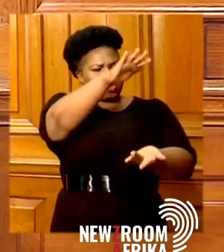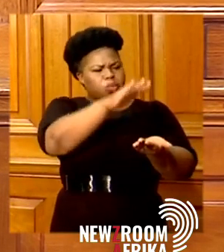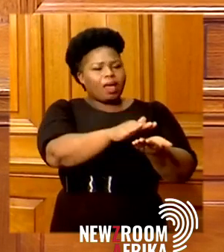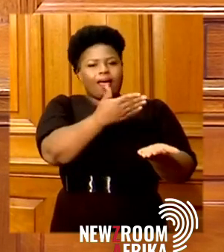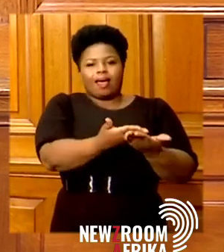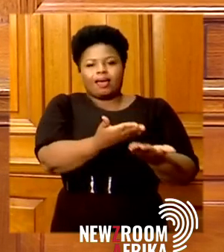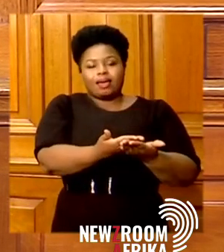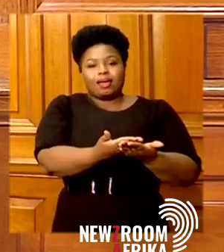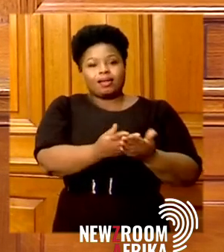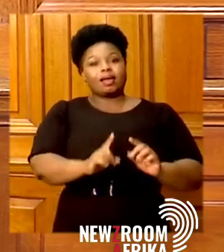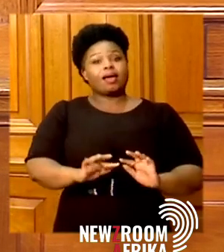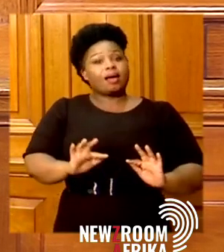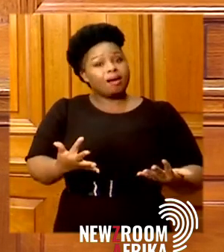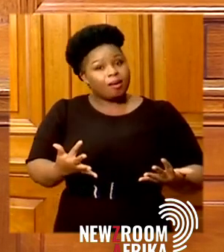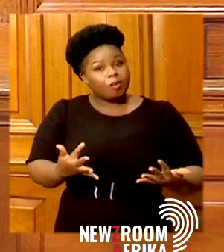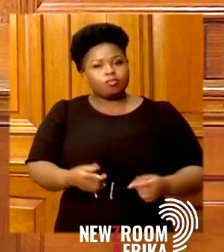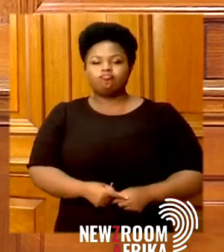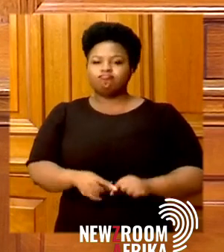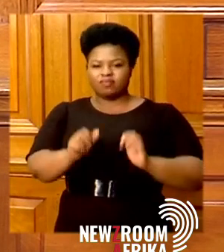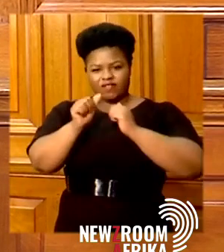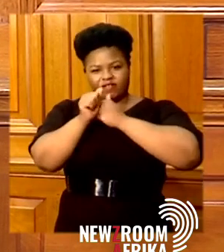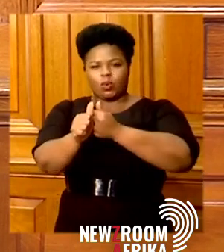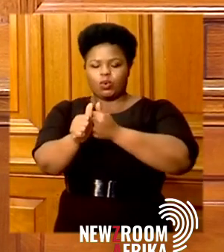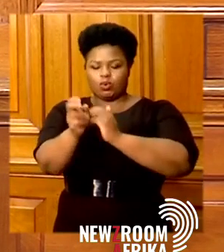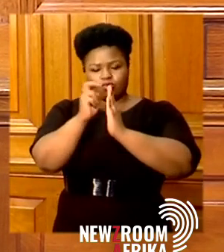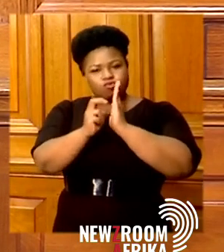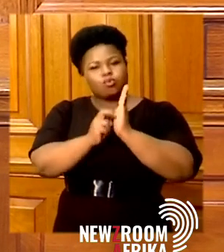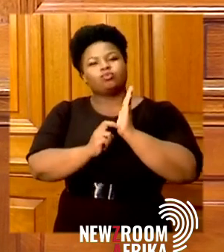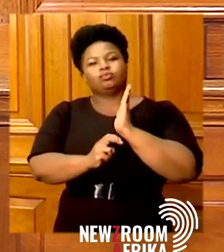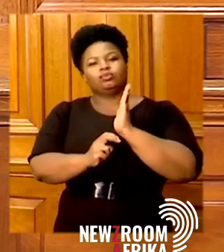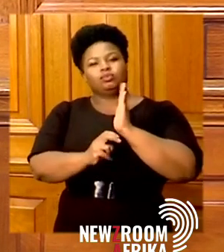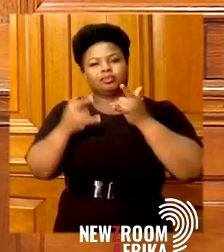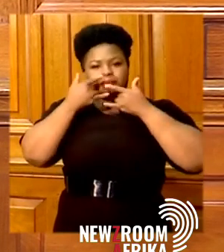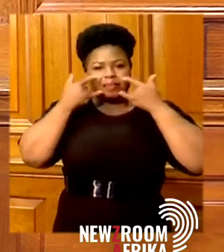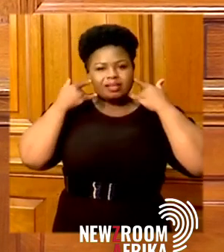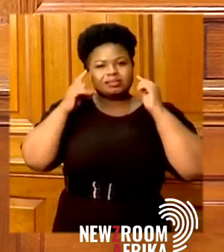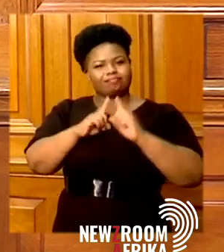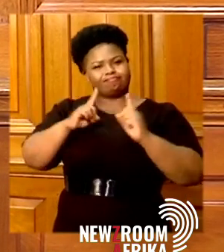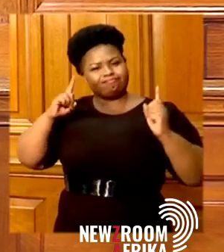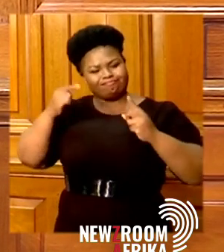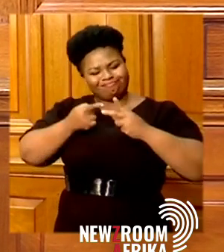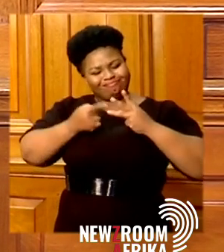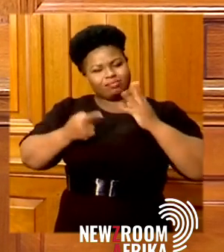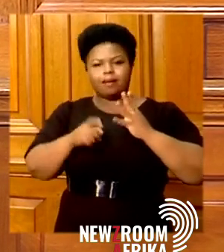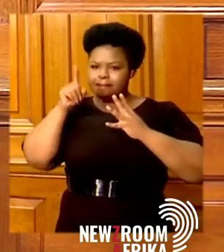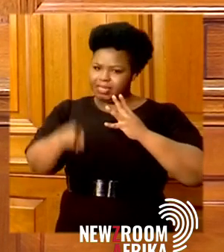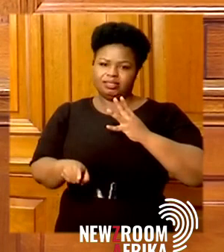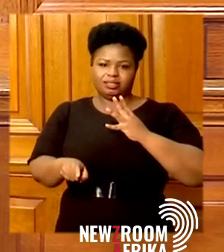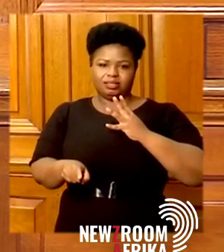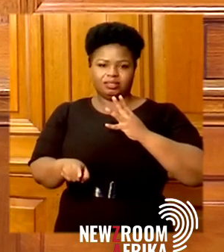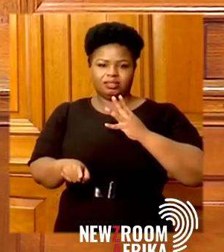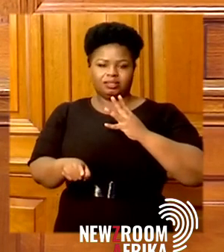all other prevention measures as well. We must do all this